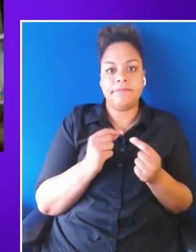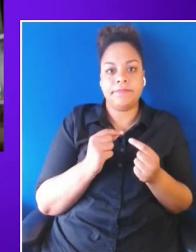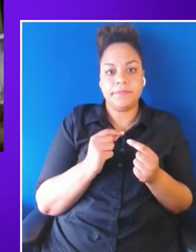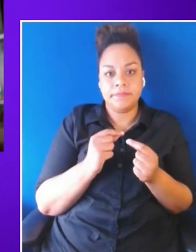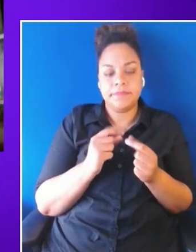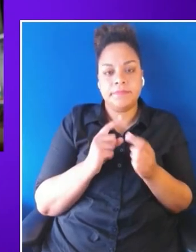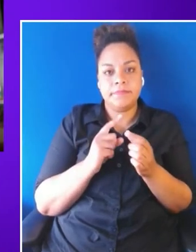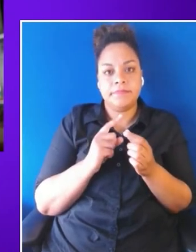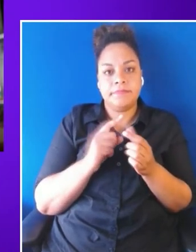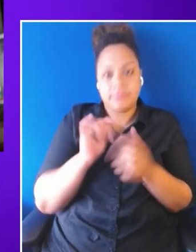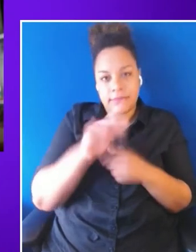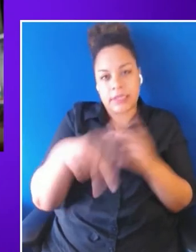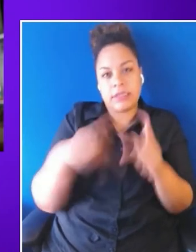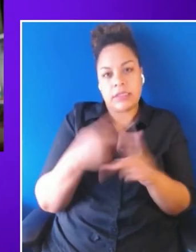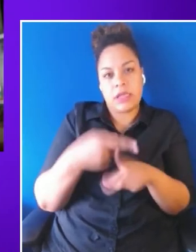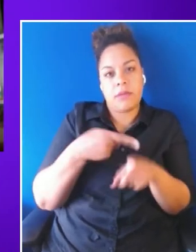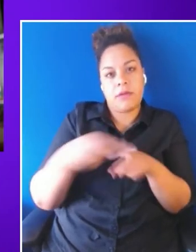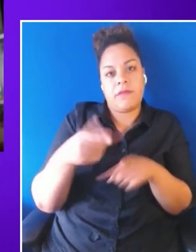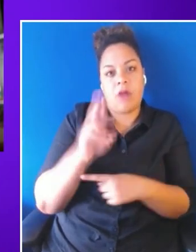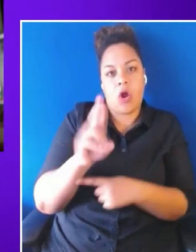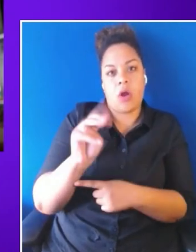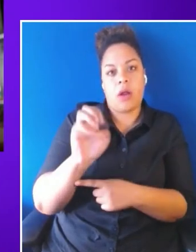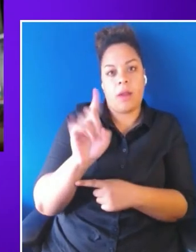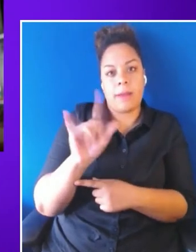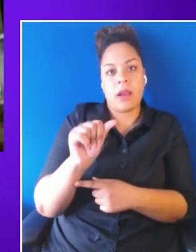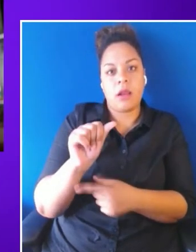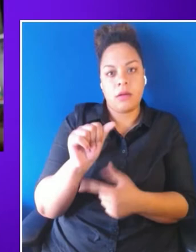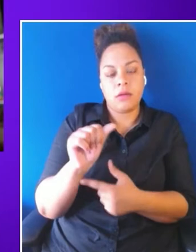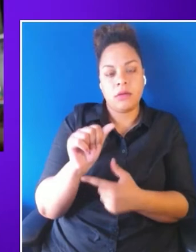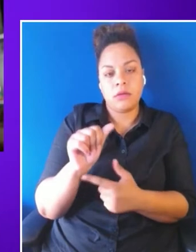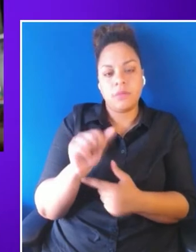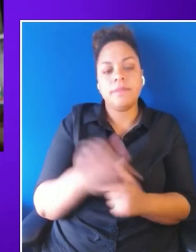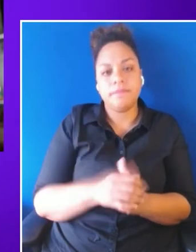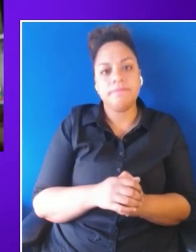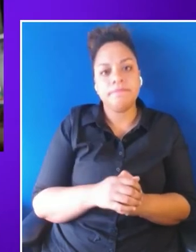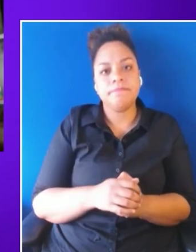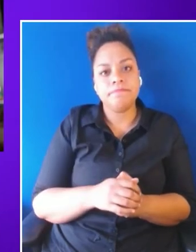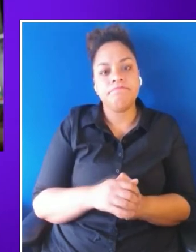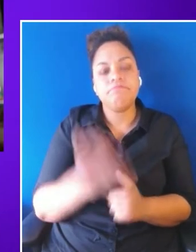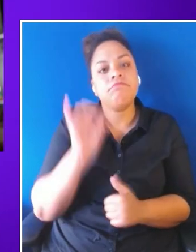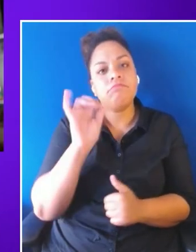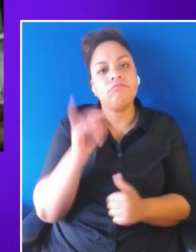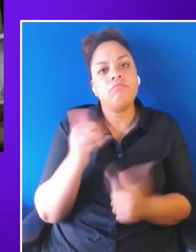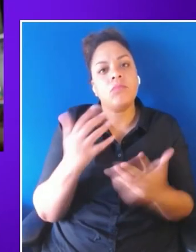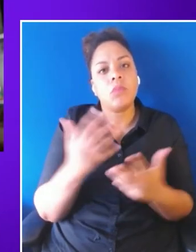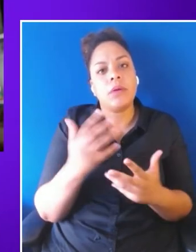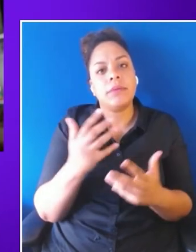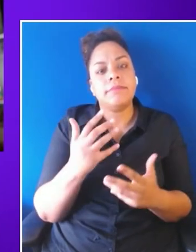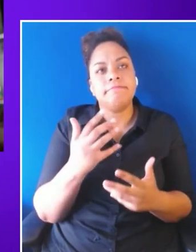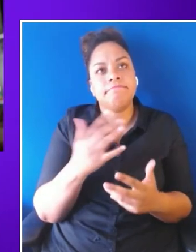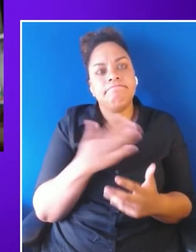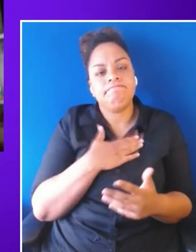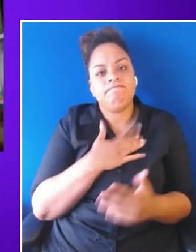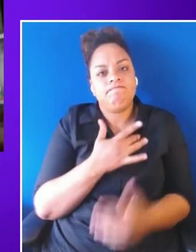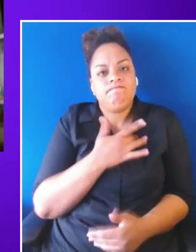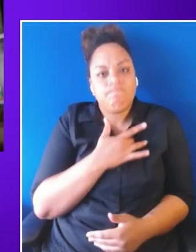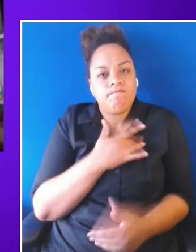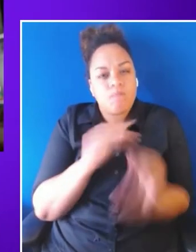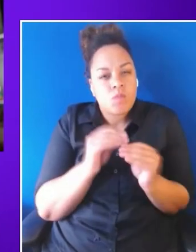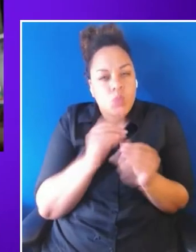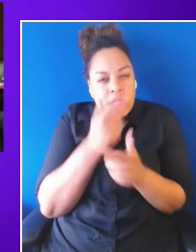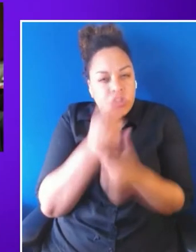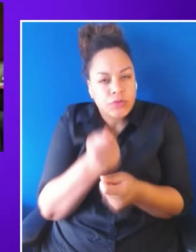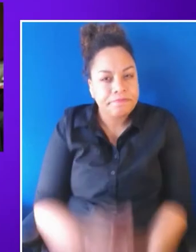media. I think that's what more, it's more interesting to me.